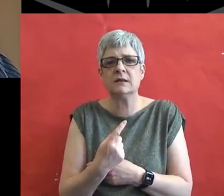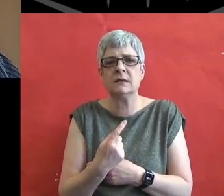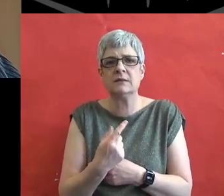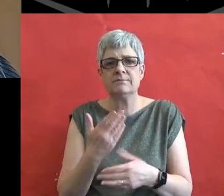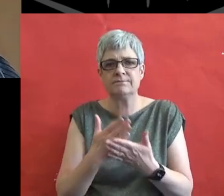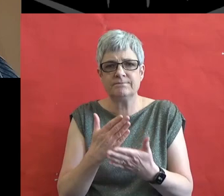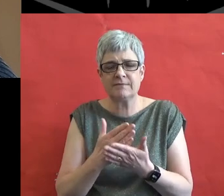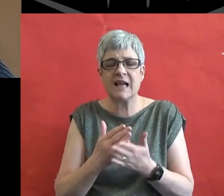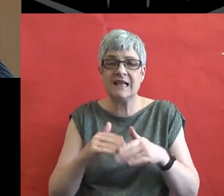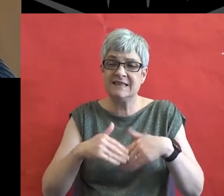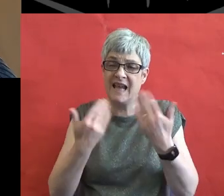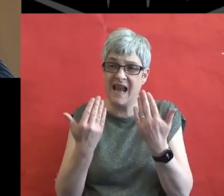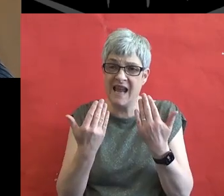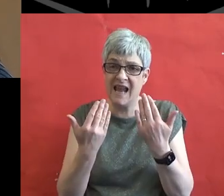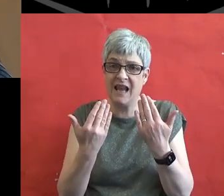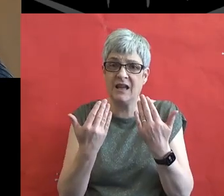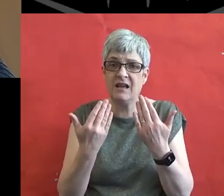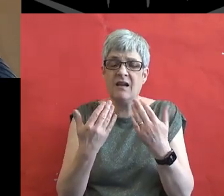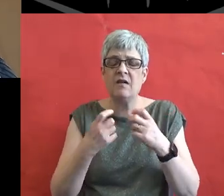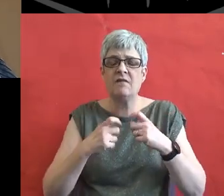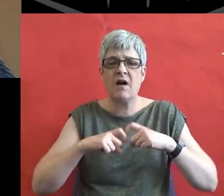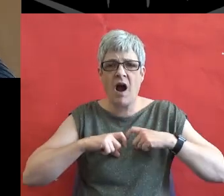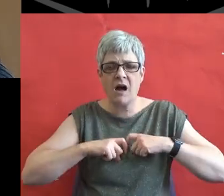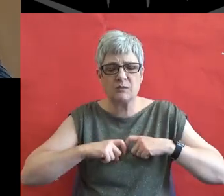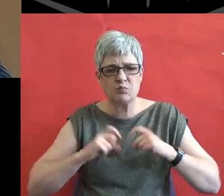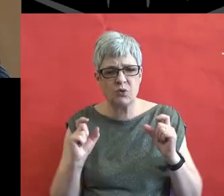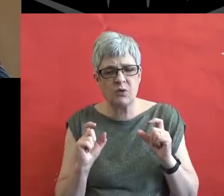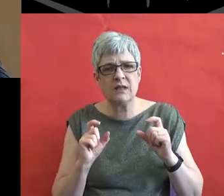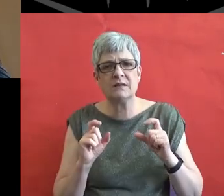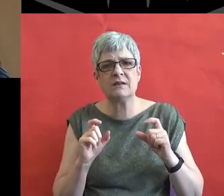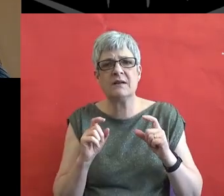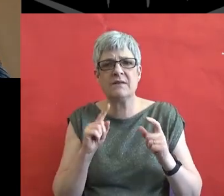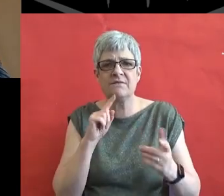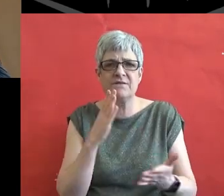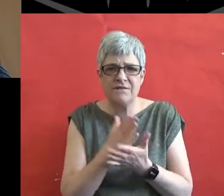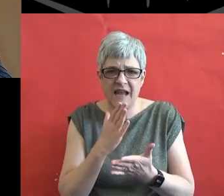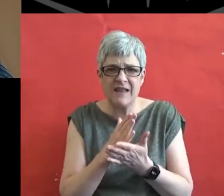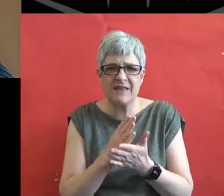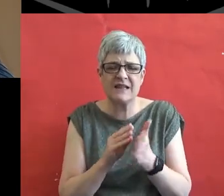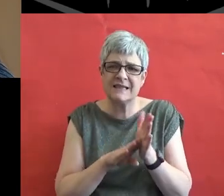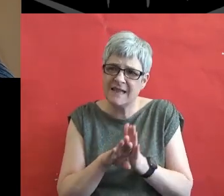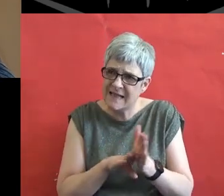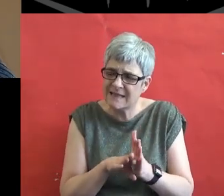a day in which hearts were broken and faith tested to the limit,